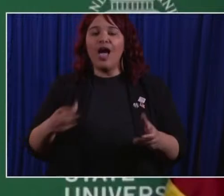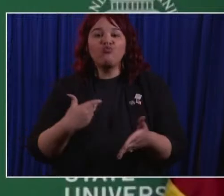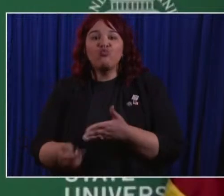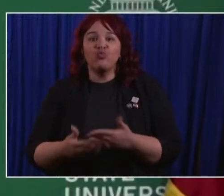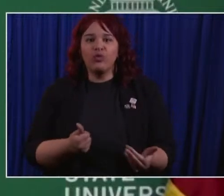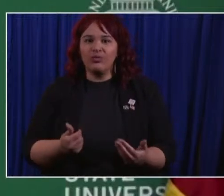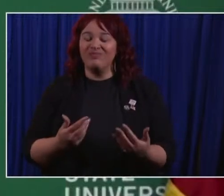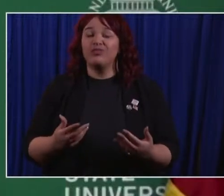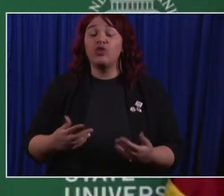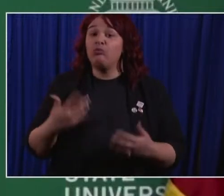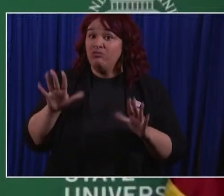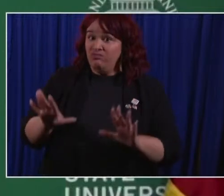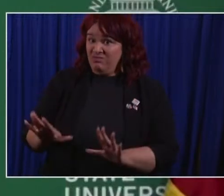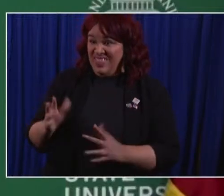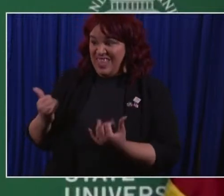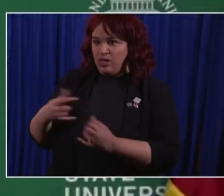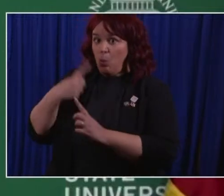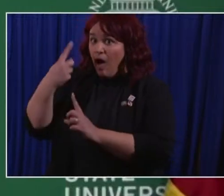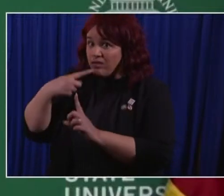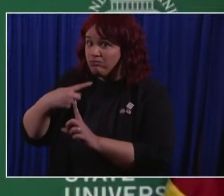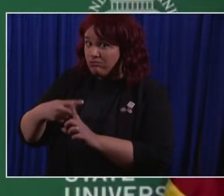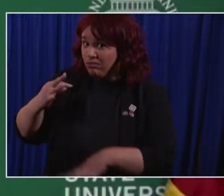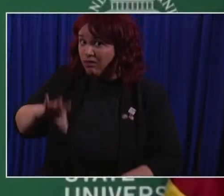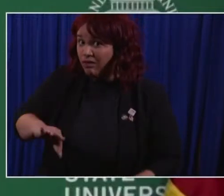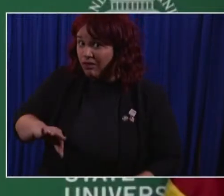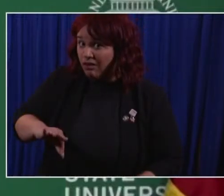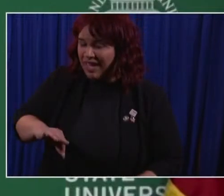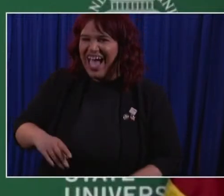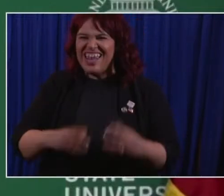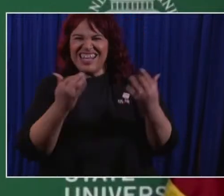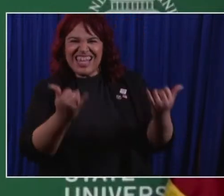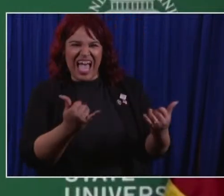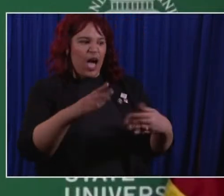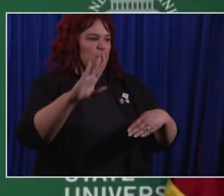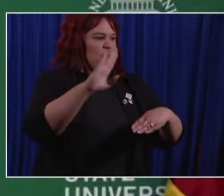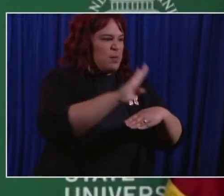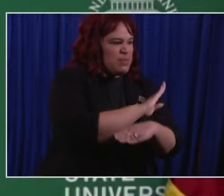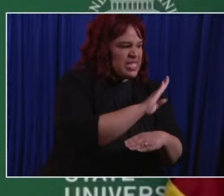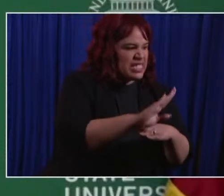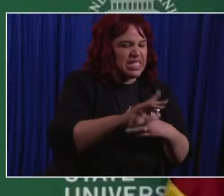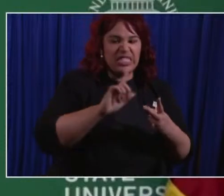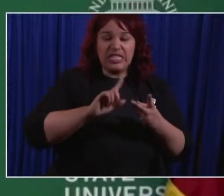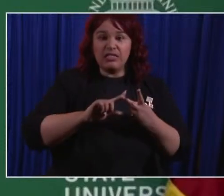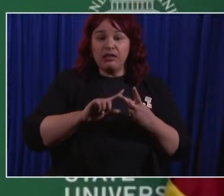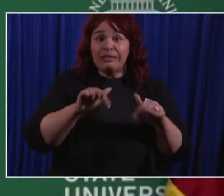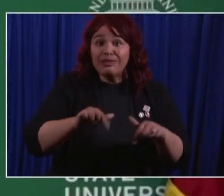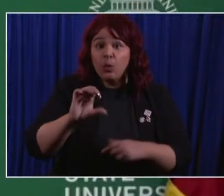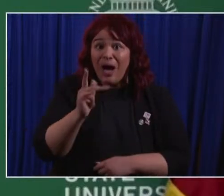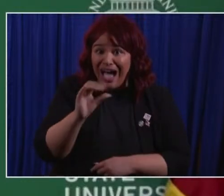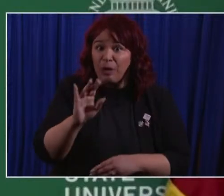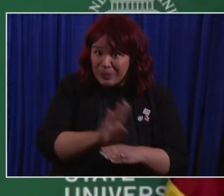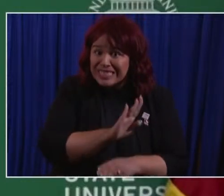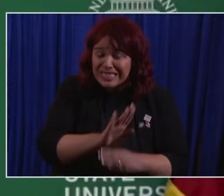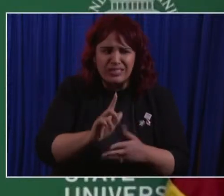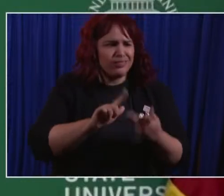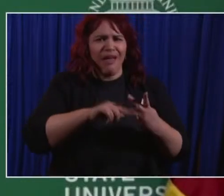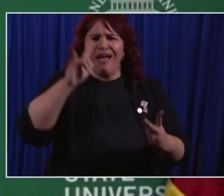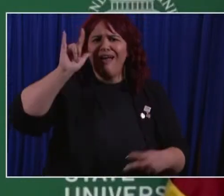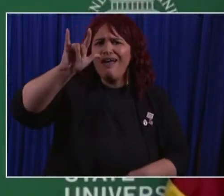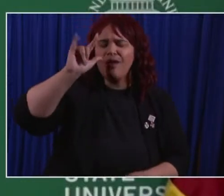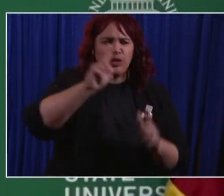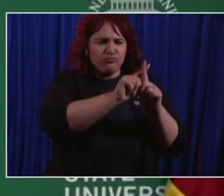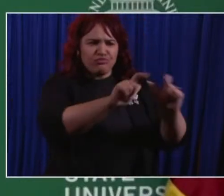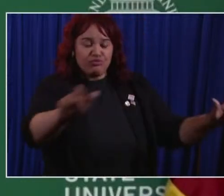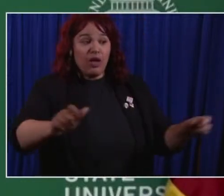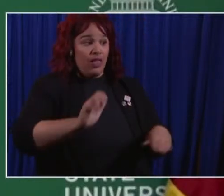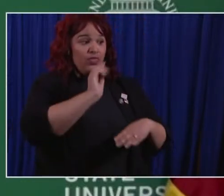upon whether people are vaccinated or not. Now, that's not government doing it. That's not government. We're not doing that. But what we